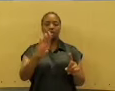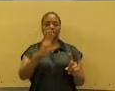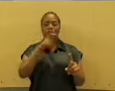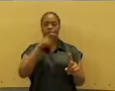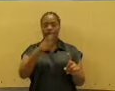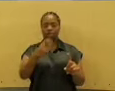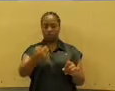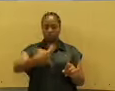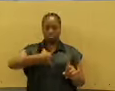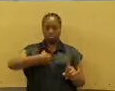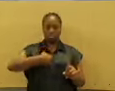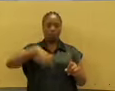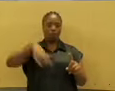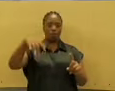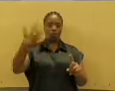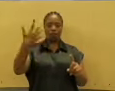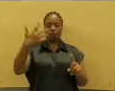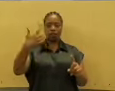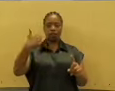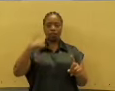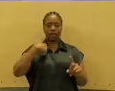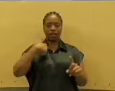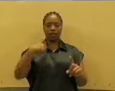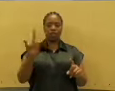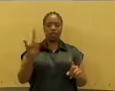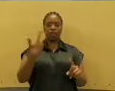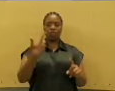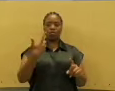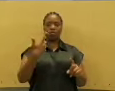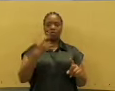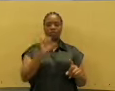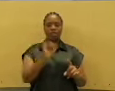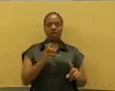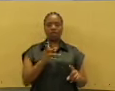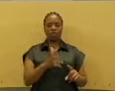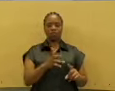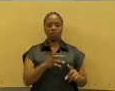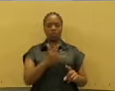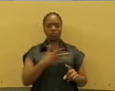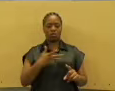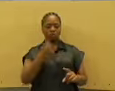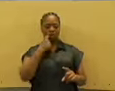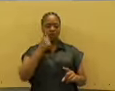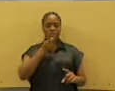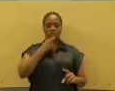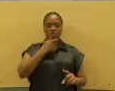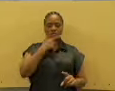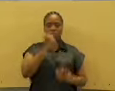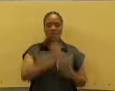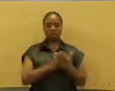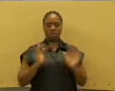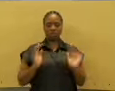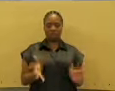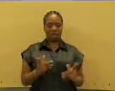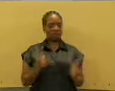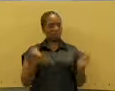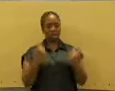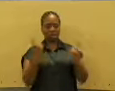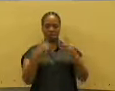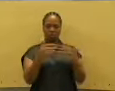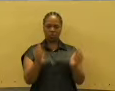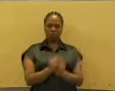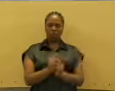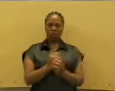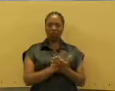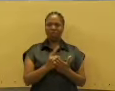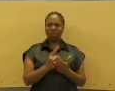on the fact that we only get visibility for queer people and gender diverse people in 1 week, that is a problem. Right, because they don't